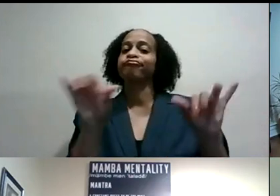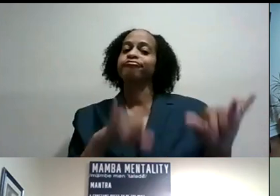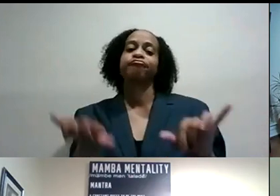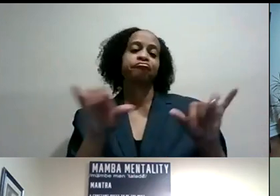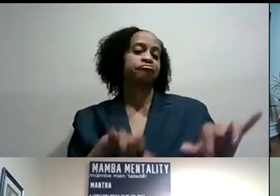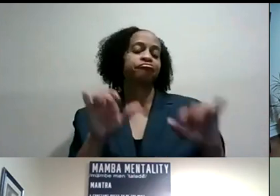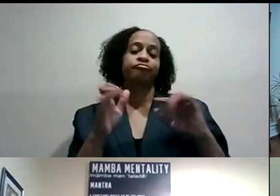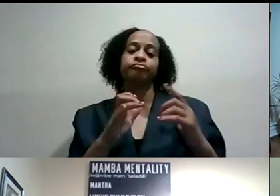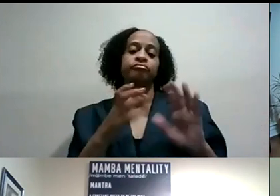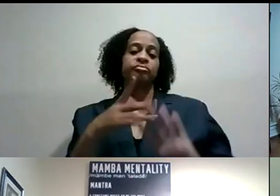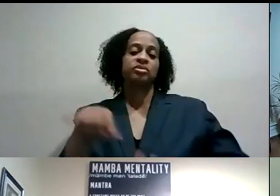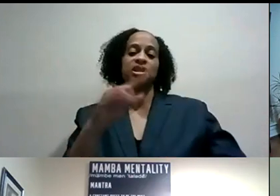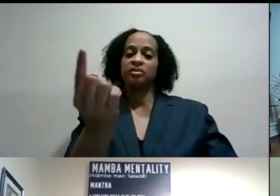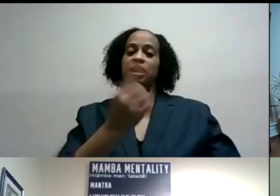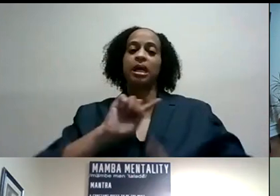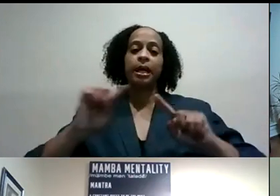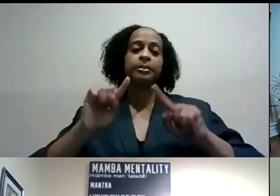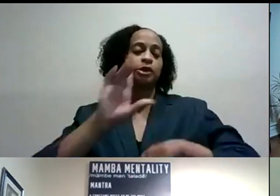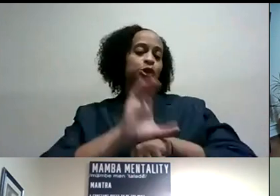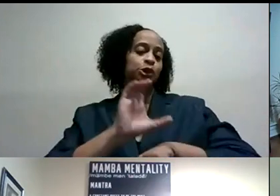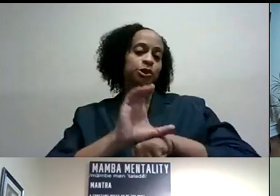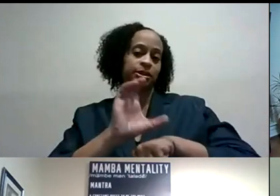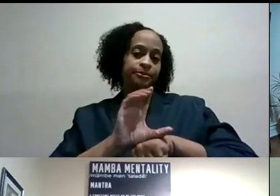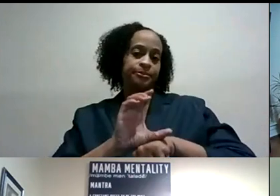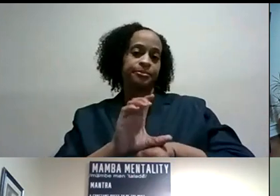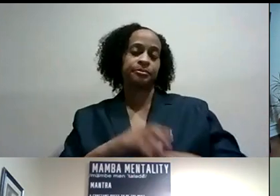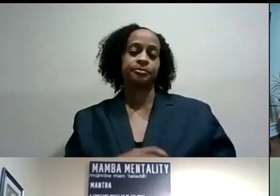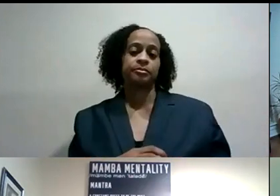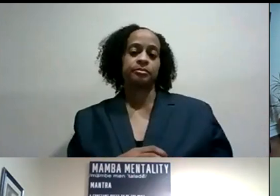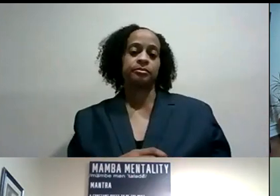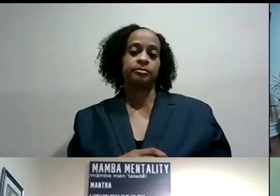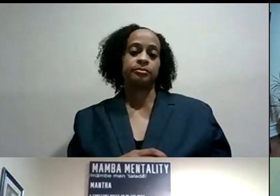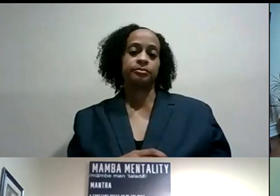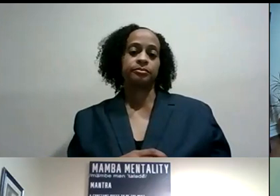of coming to church and